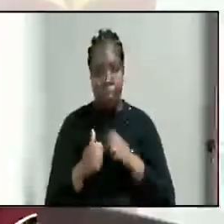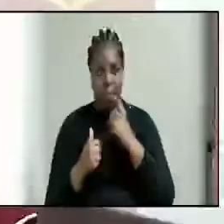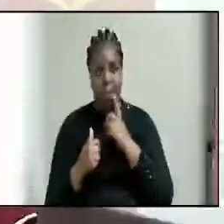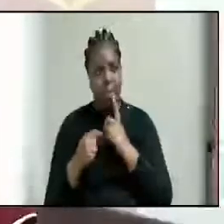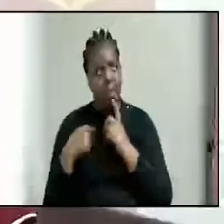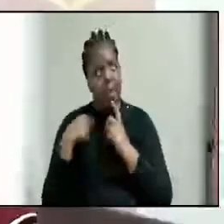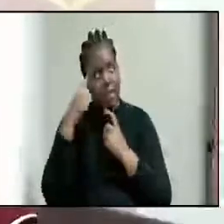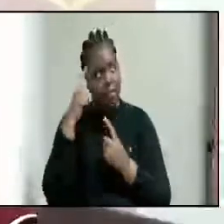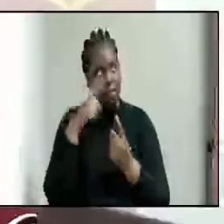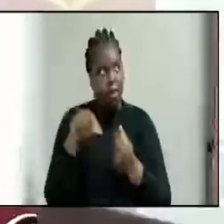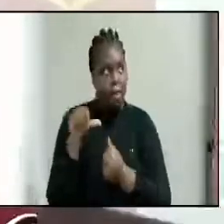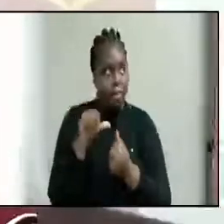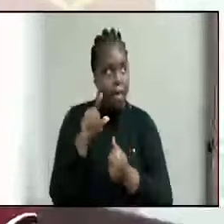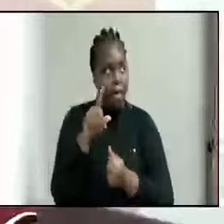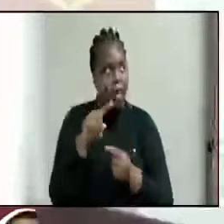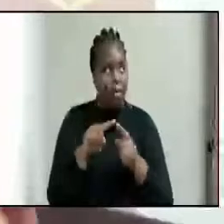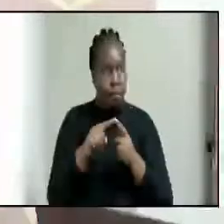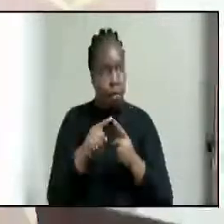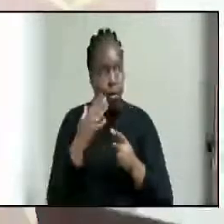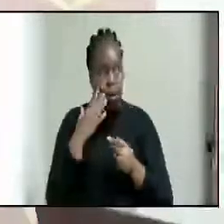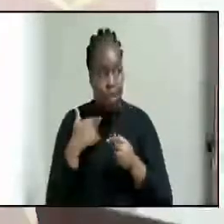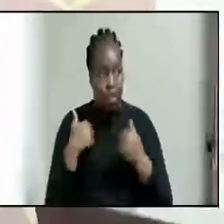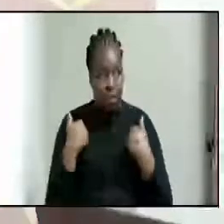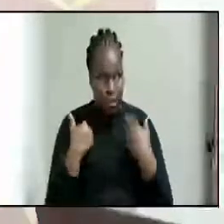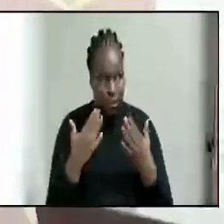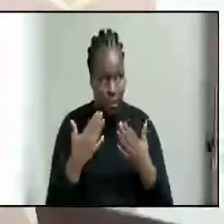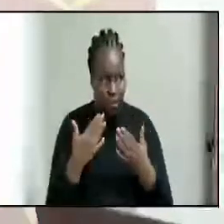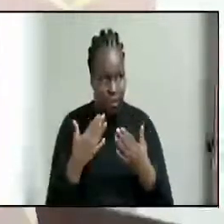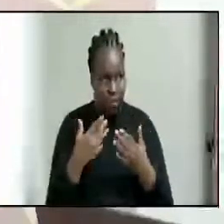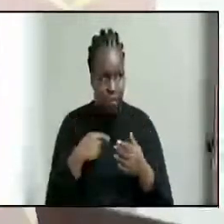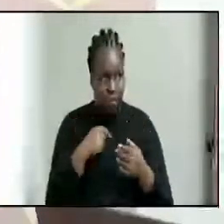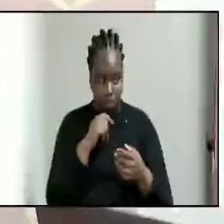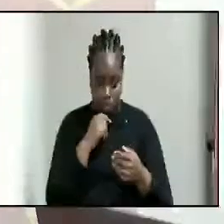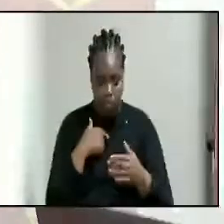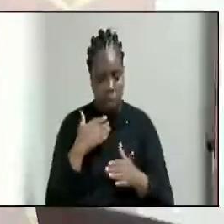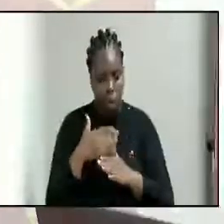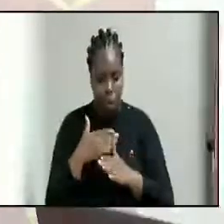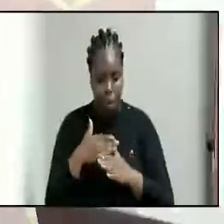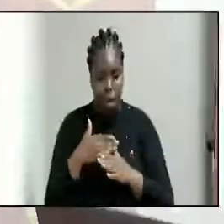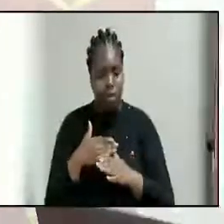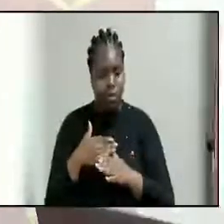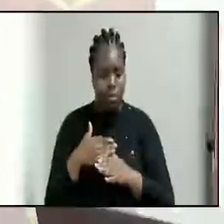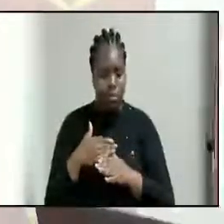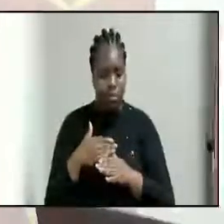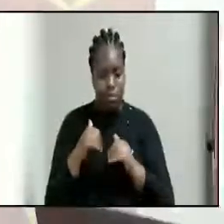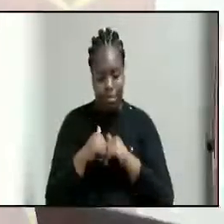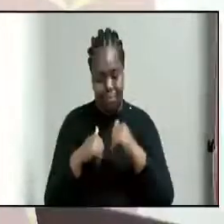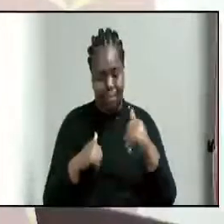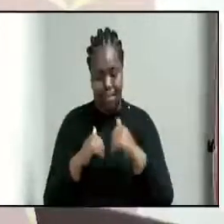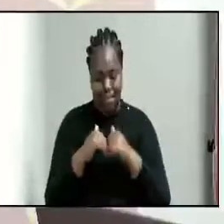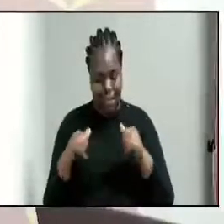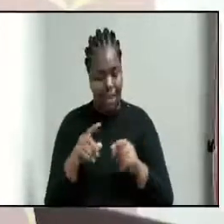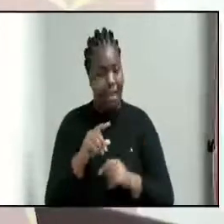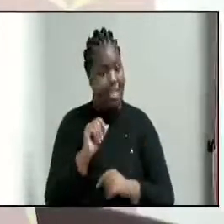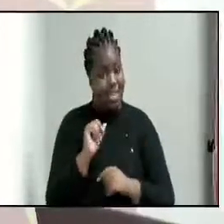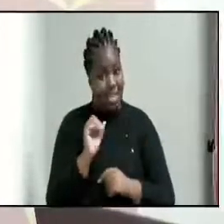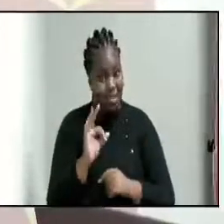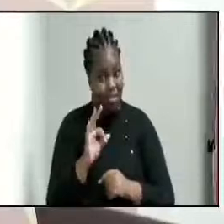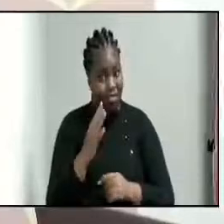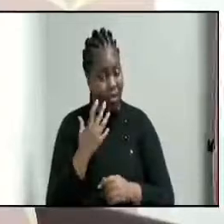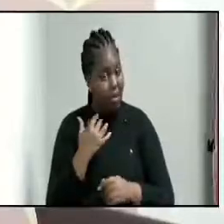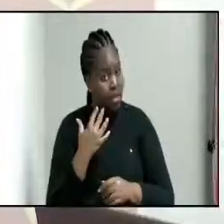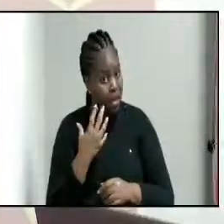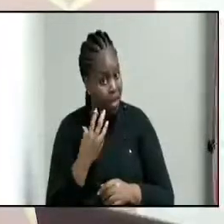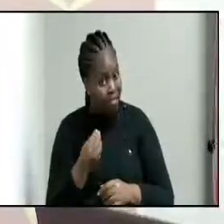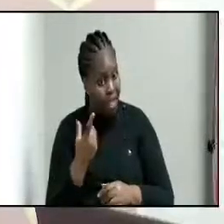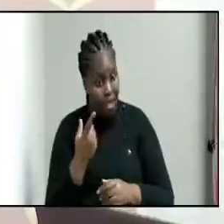back to the point that I made almost at the end of my presentation, that we are working in silos now. But if at least there